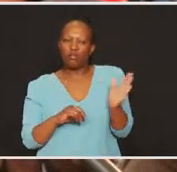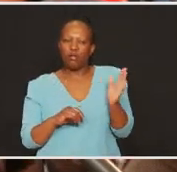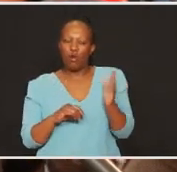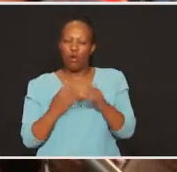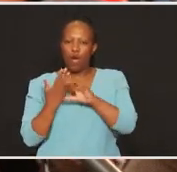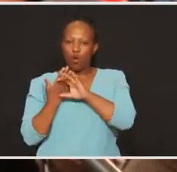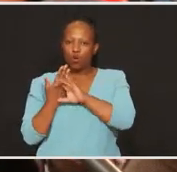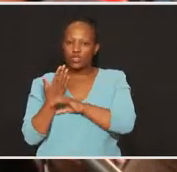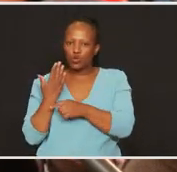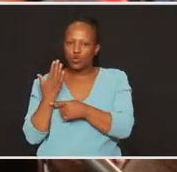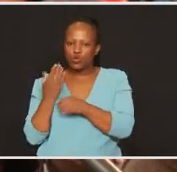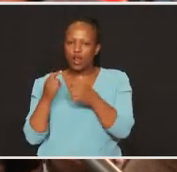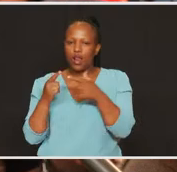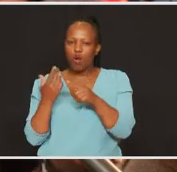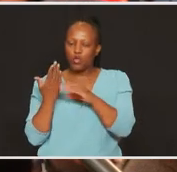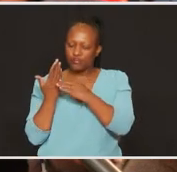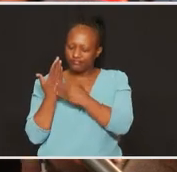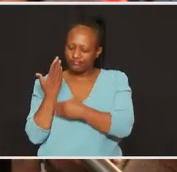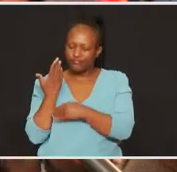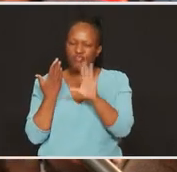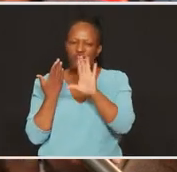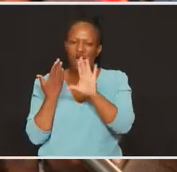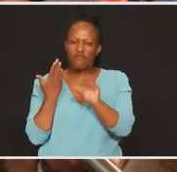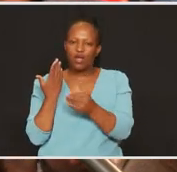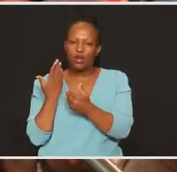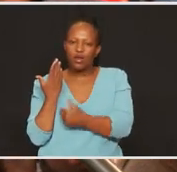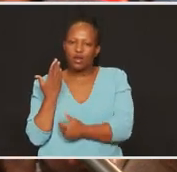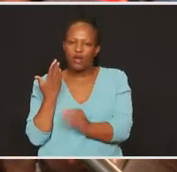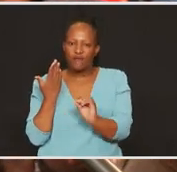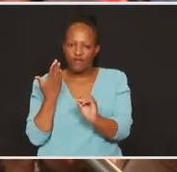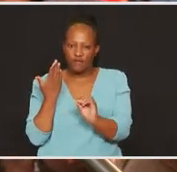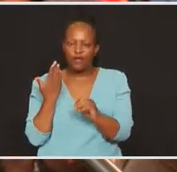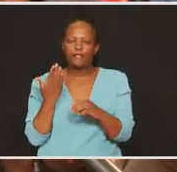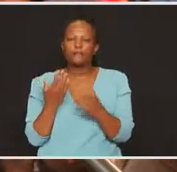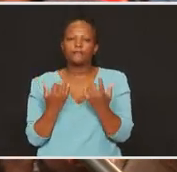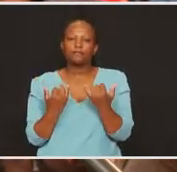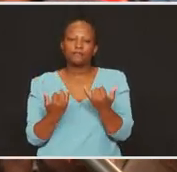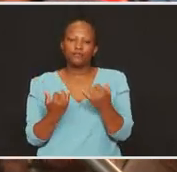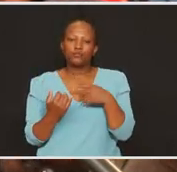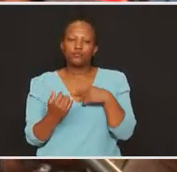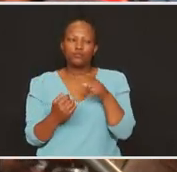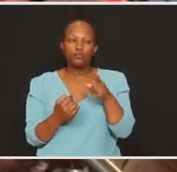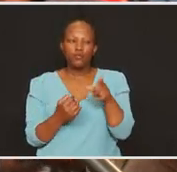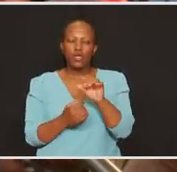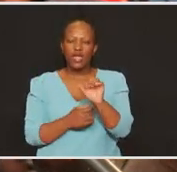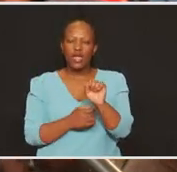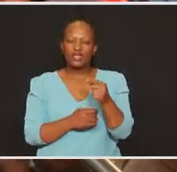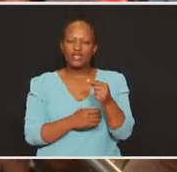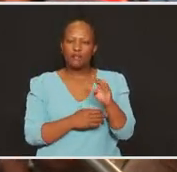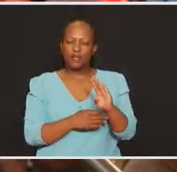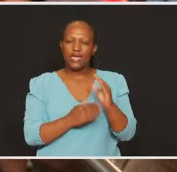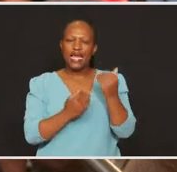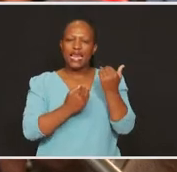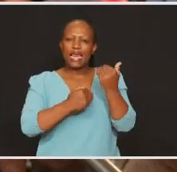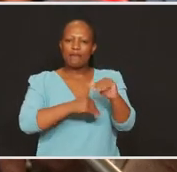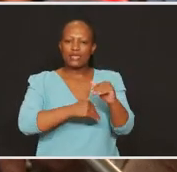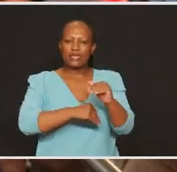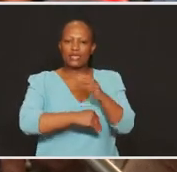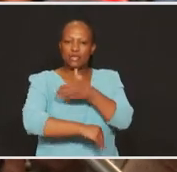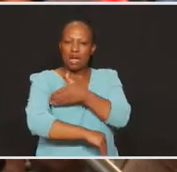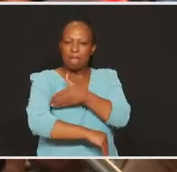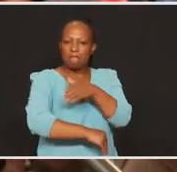such as Africans language limited the power to the school governing body and decision